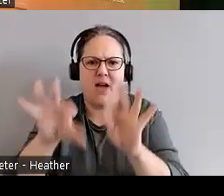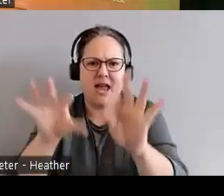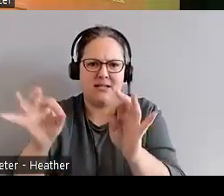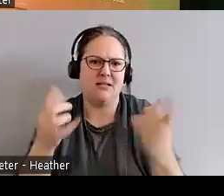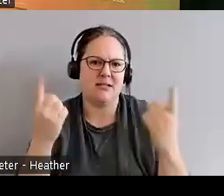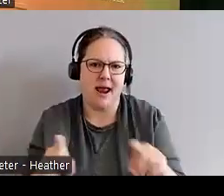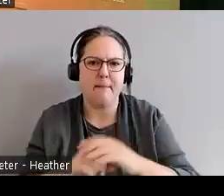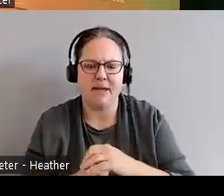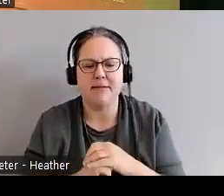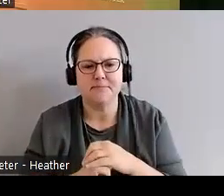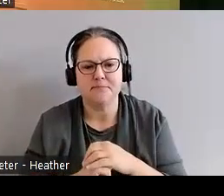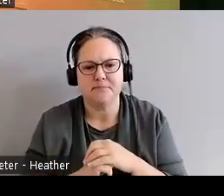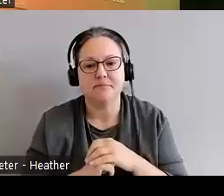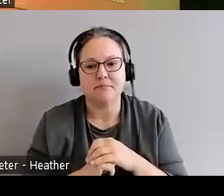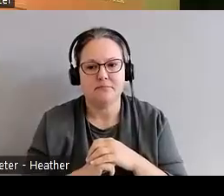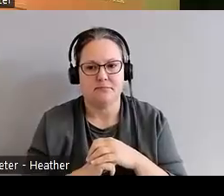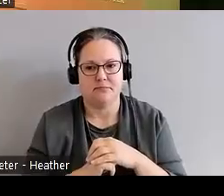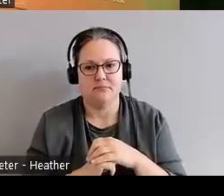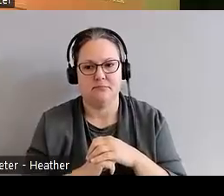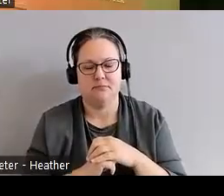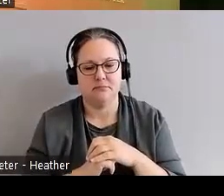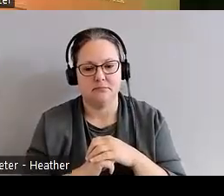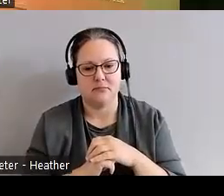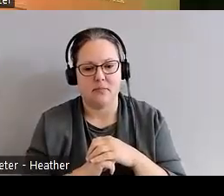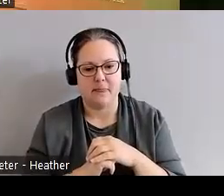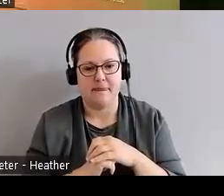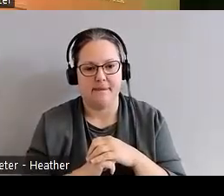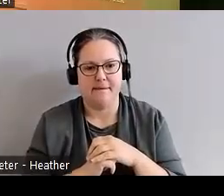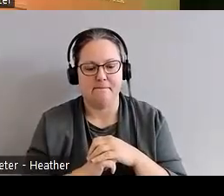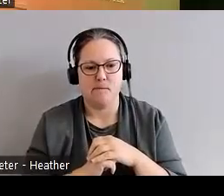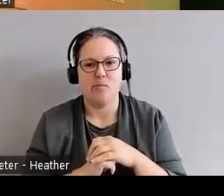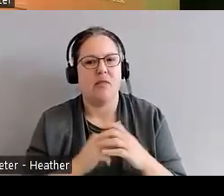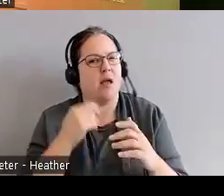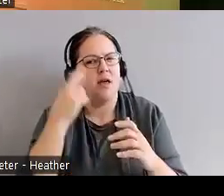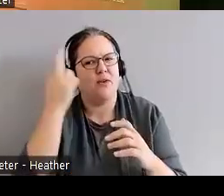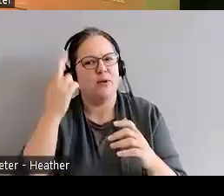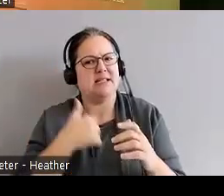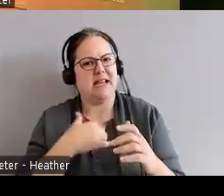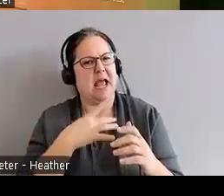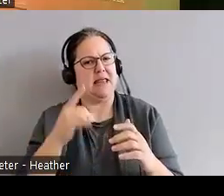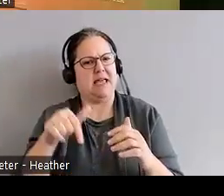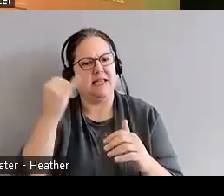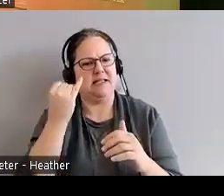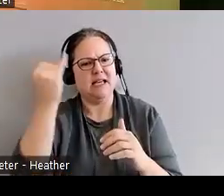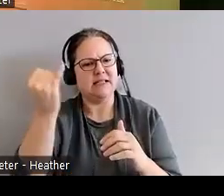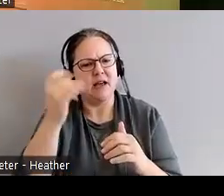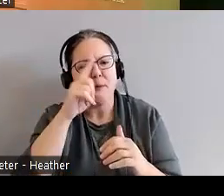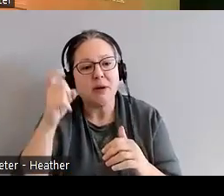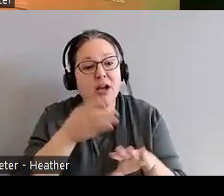The reason that I was struck with this idea was that, well, the post-Cabbage depression, there's a lot